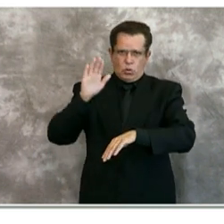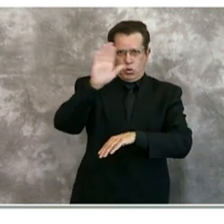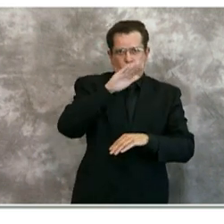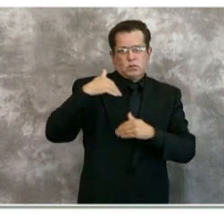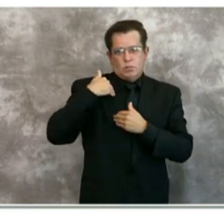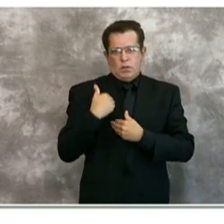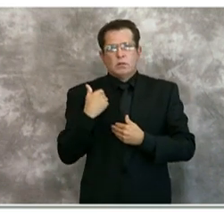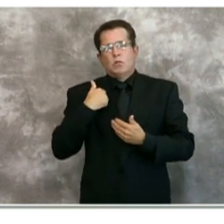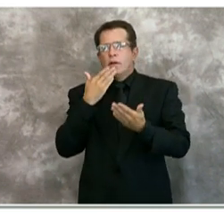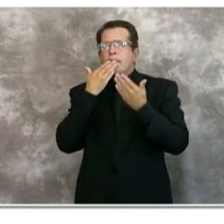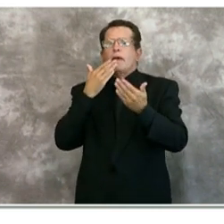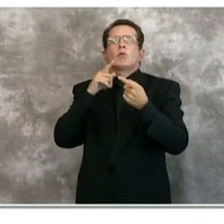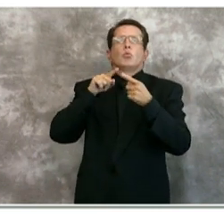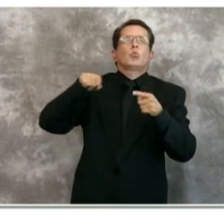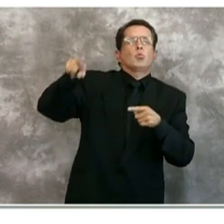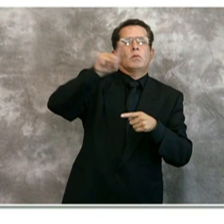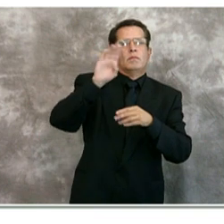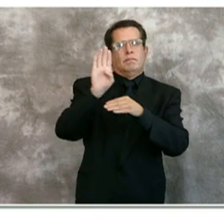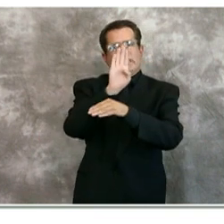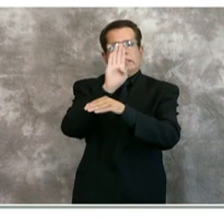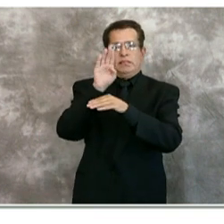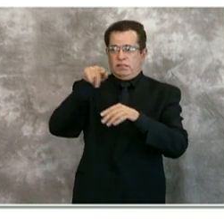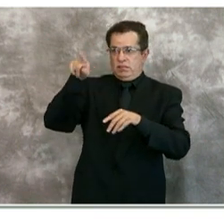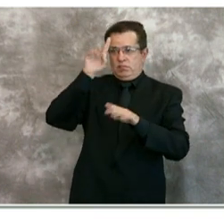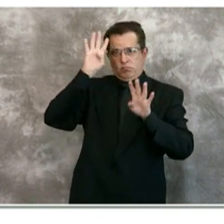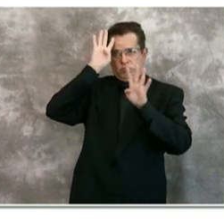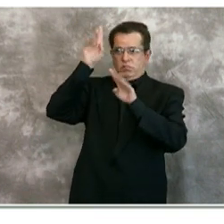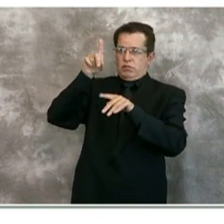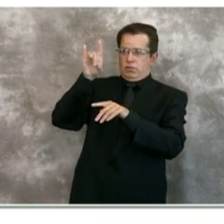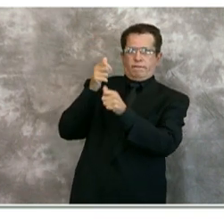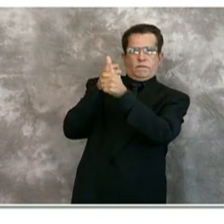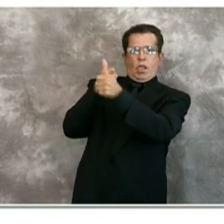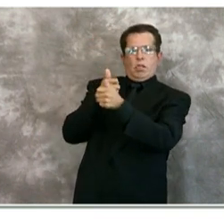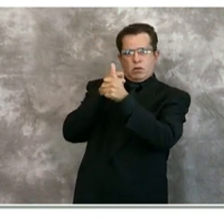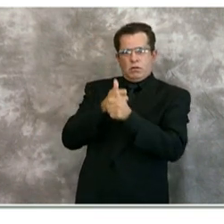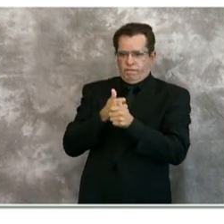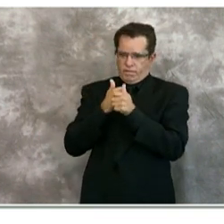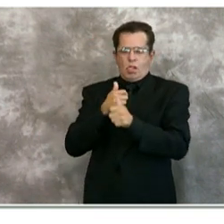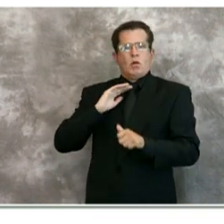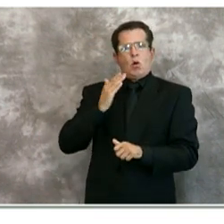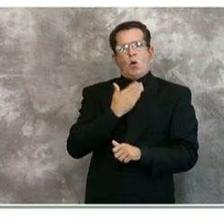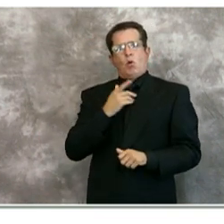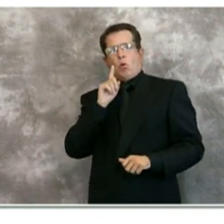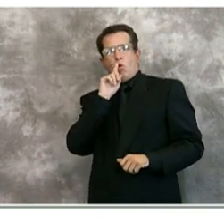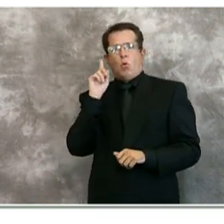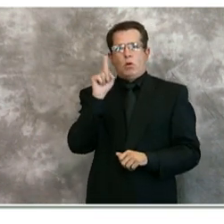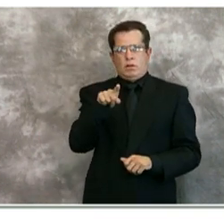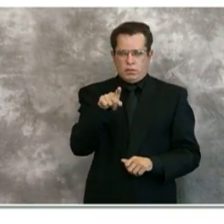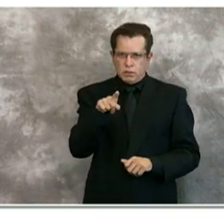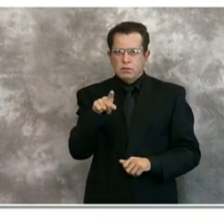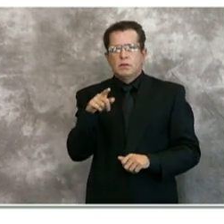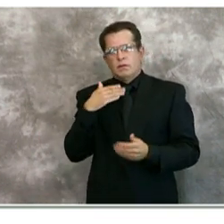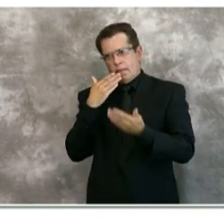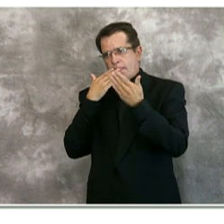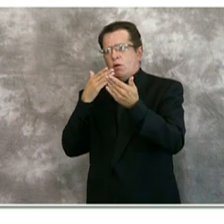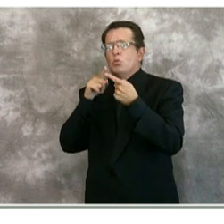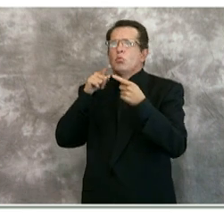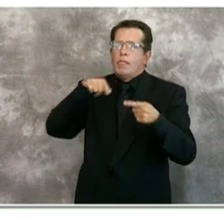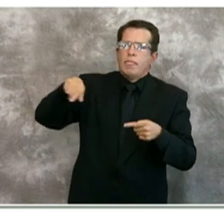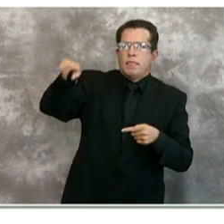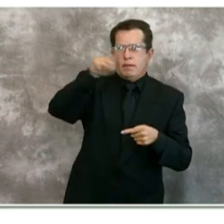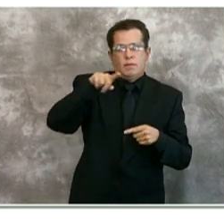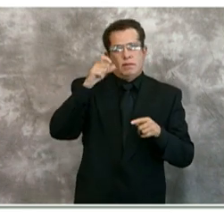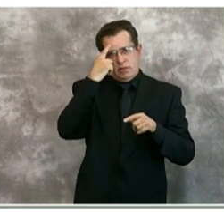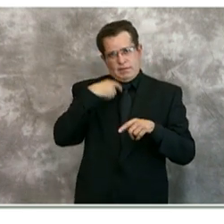those businesses that have been responsive and innovative to implement the state's order. But continuing these efforts will